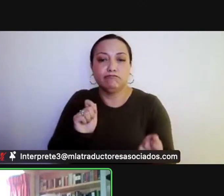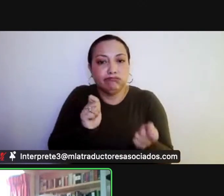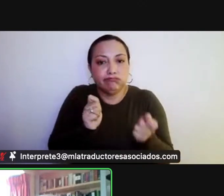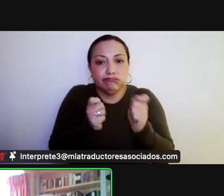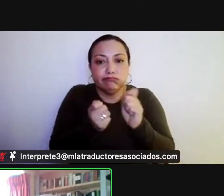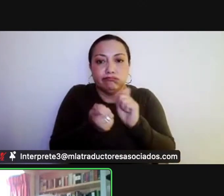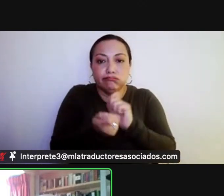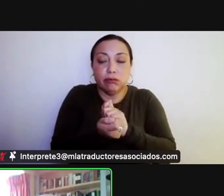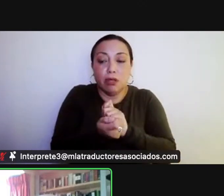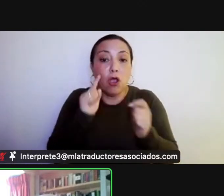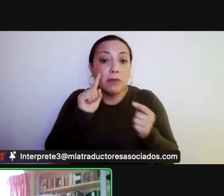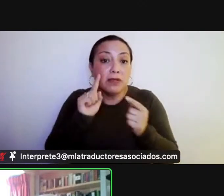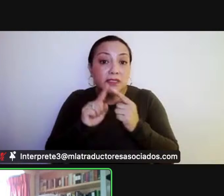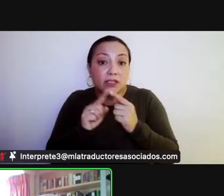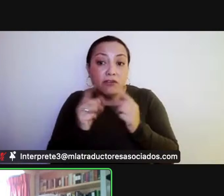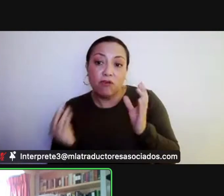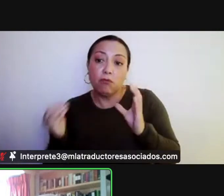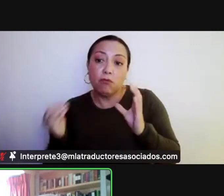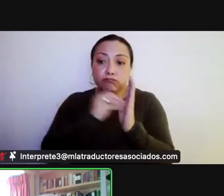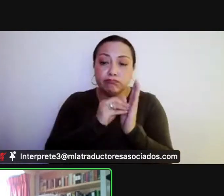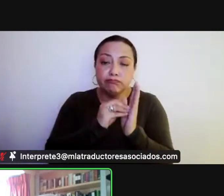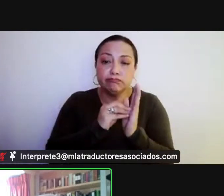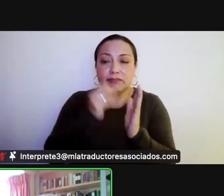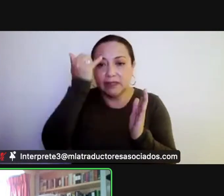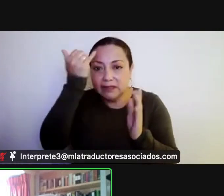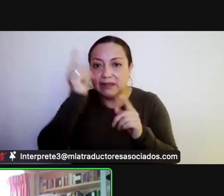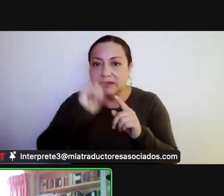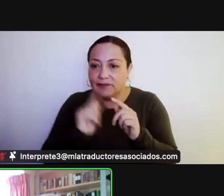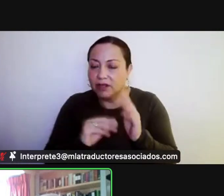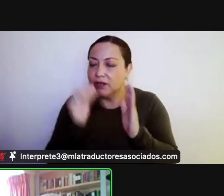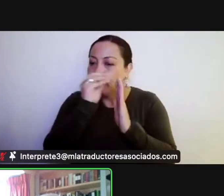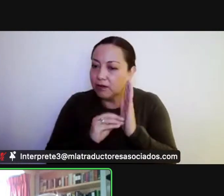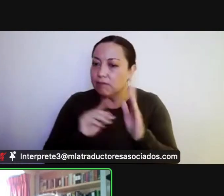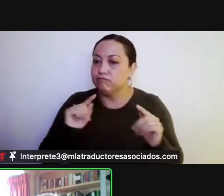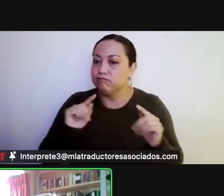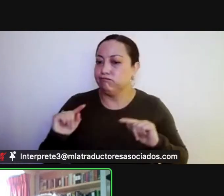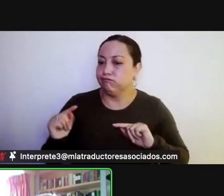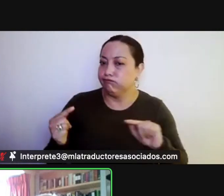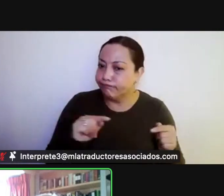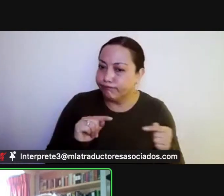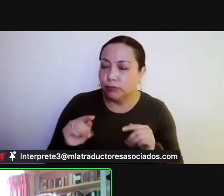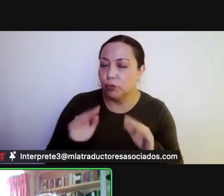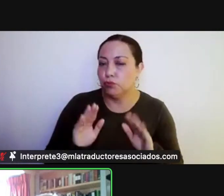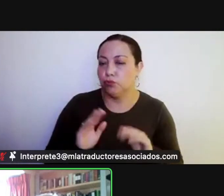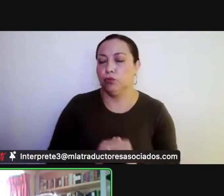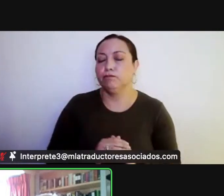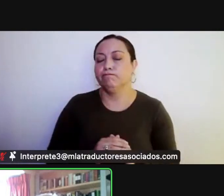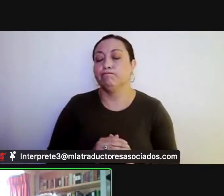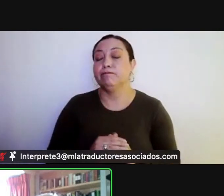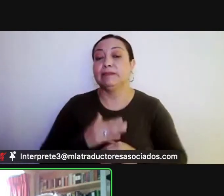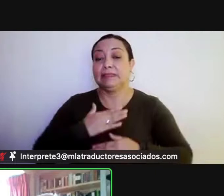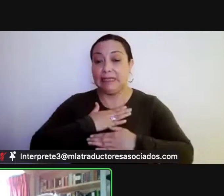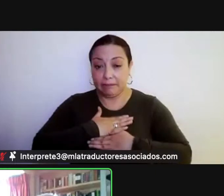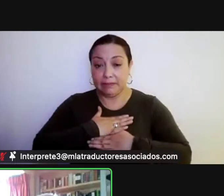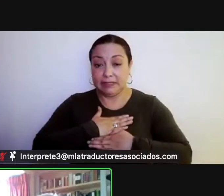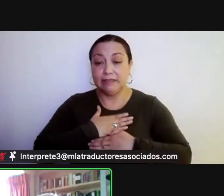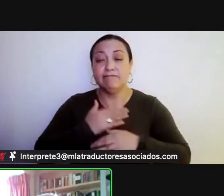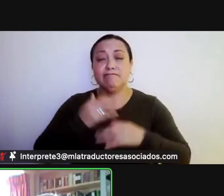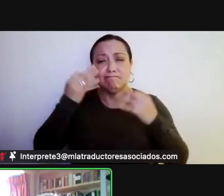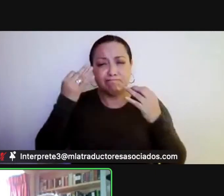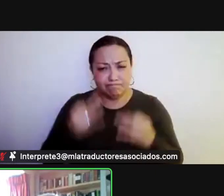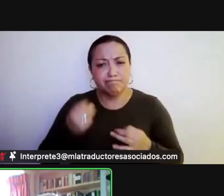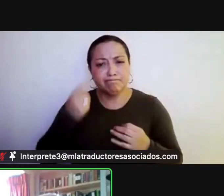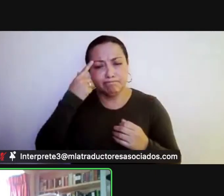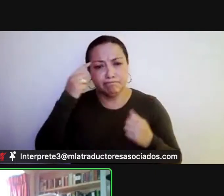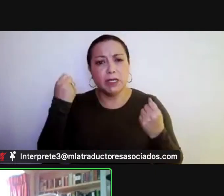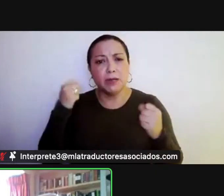the estos WHO to involve, to include all these ideas. Desafortunadamente, I am